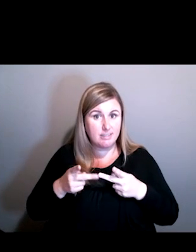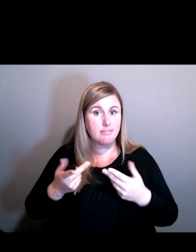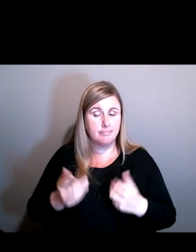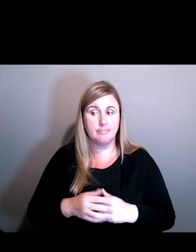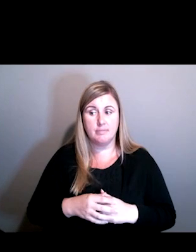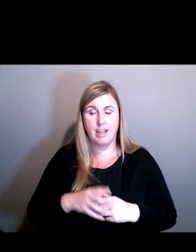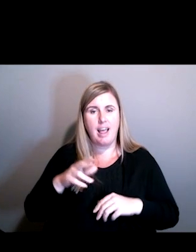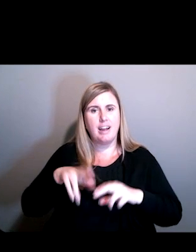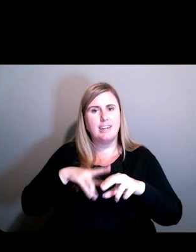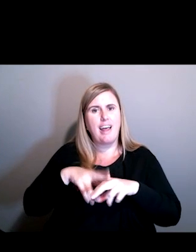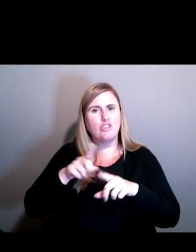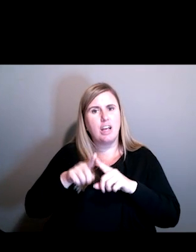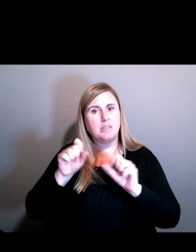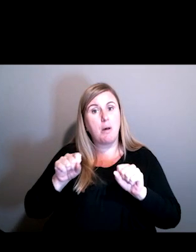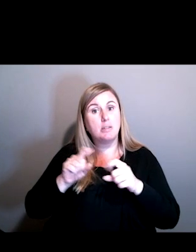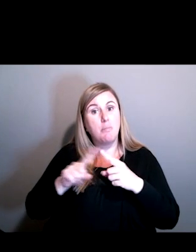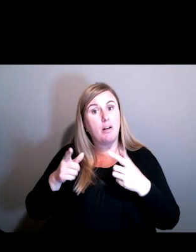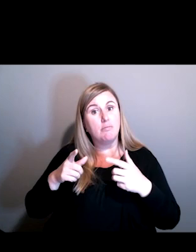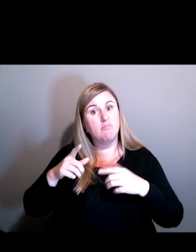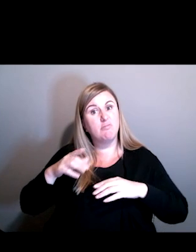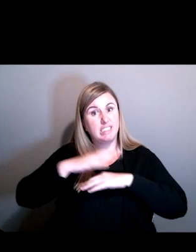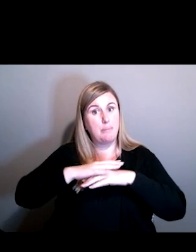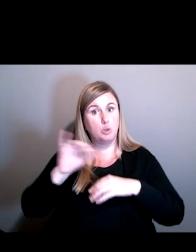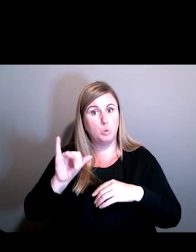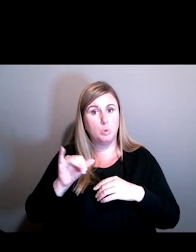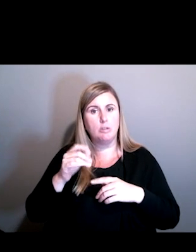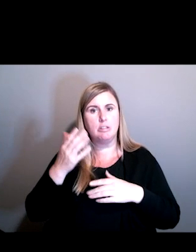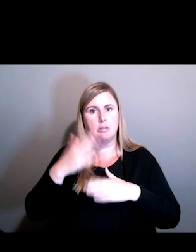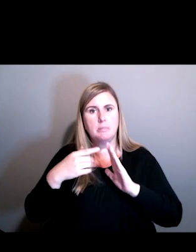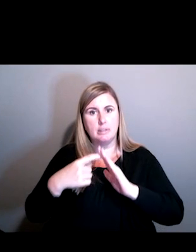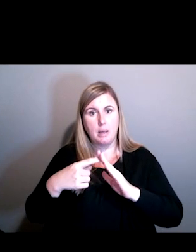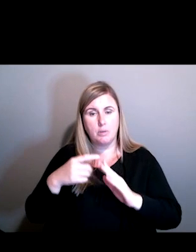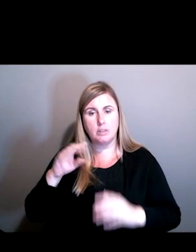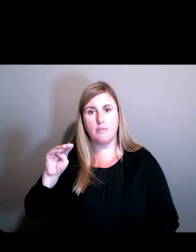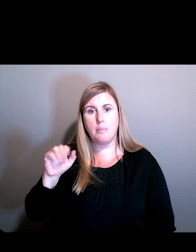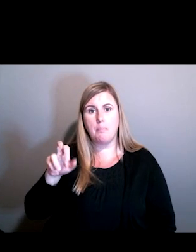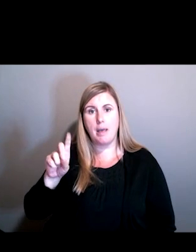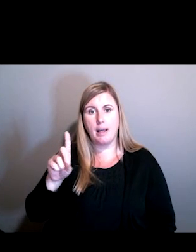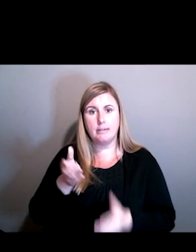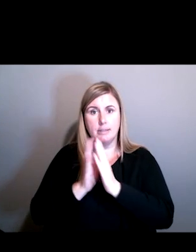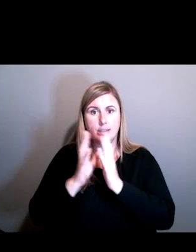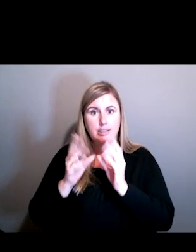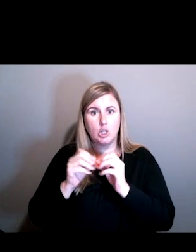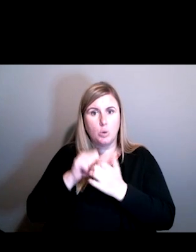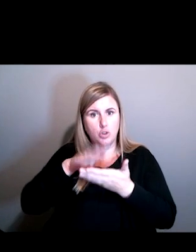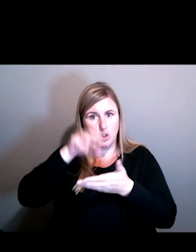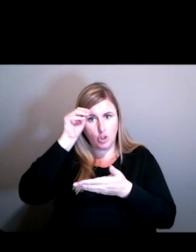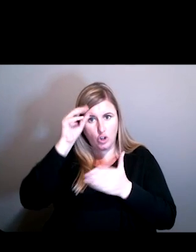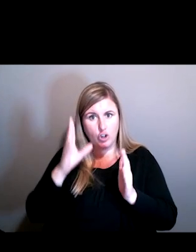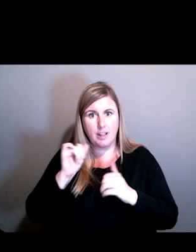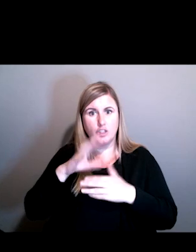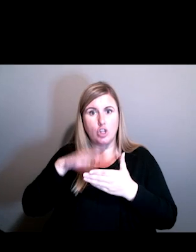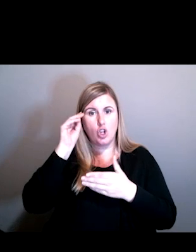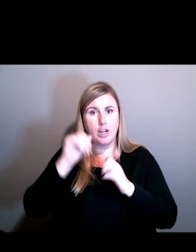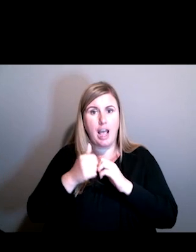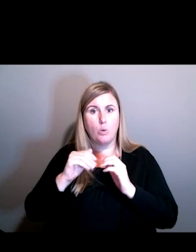settings and as naturally as possible, but also at the table. So here's a little example of mand session with a learner